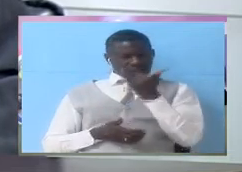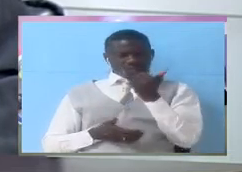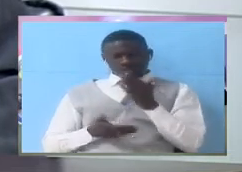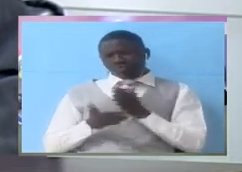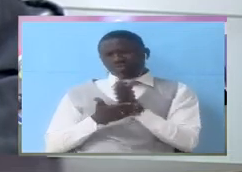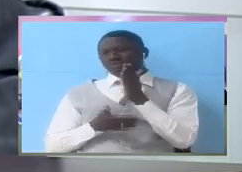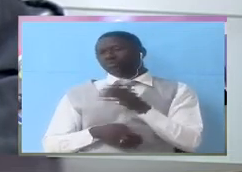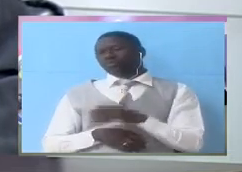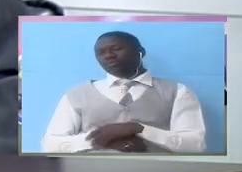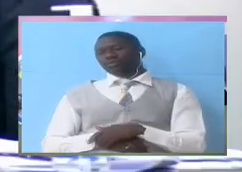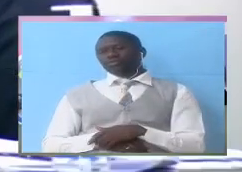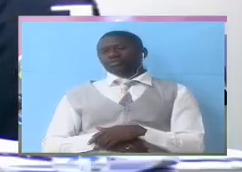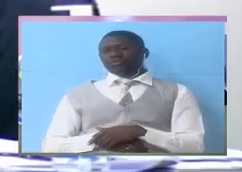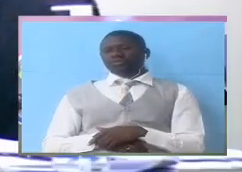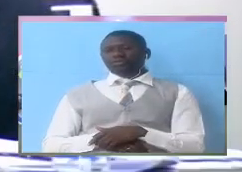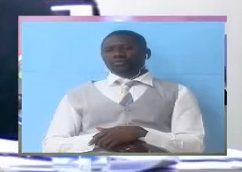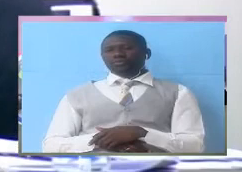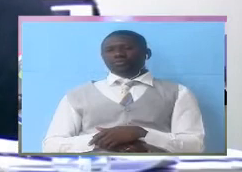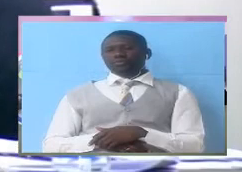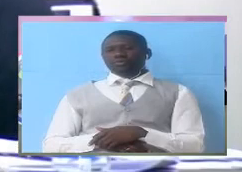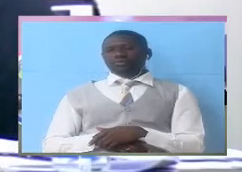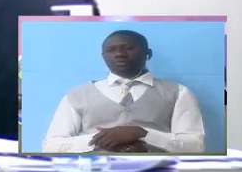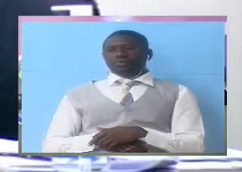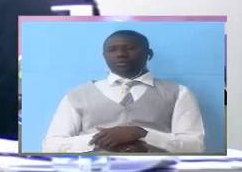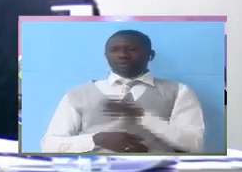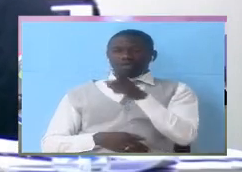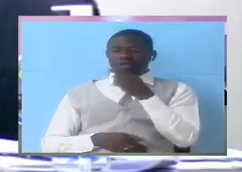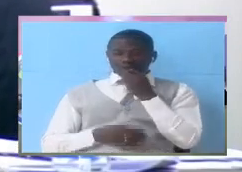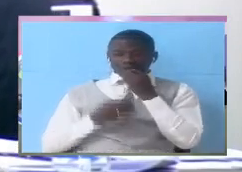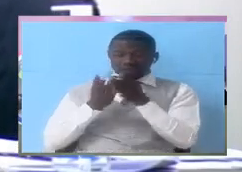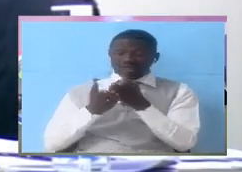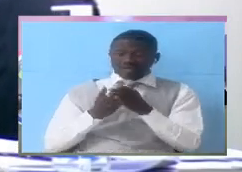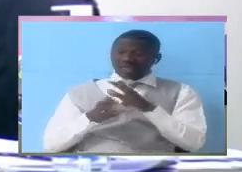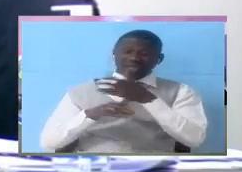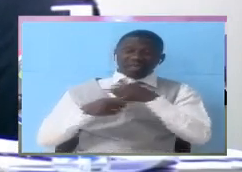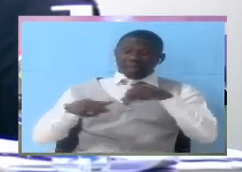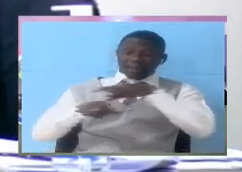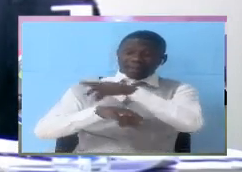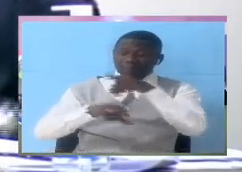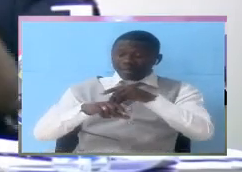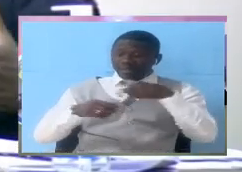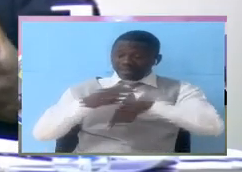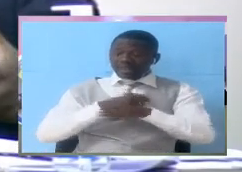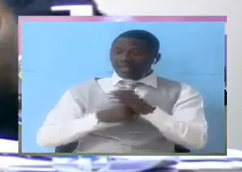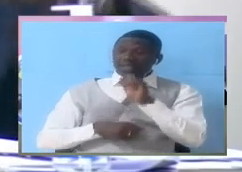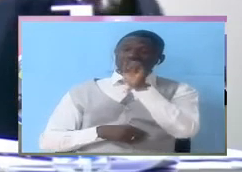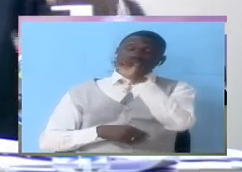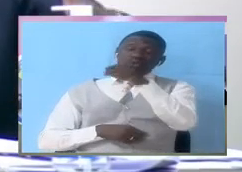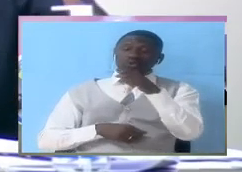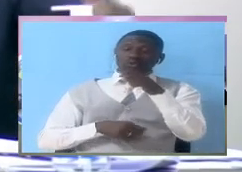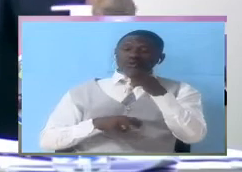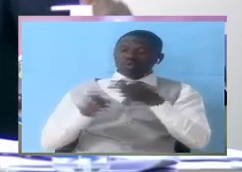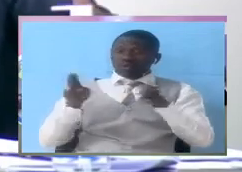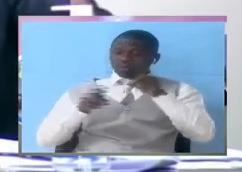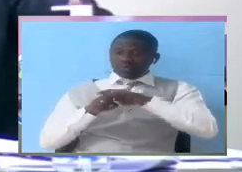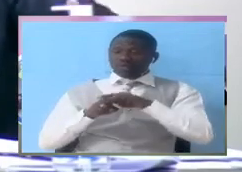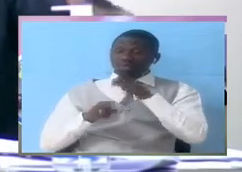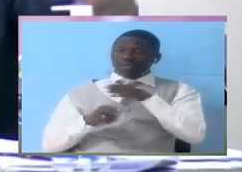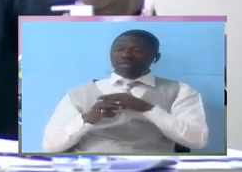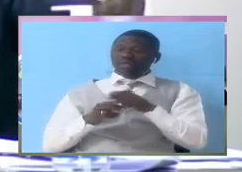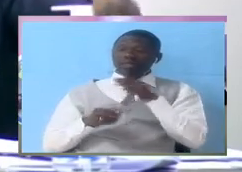Degala. Did you state anywhere in your reports that these confessions that I am sending to